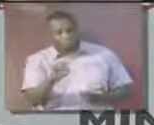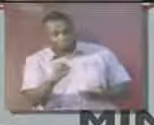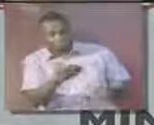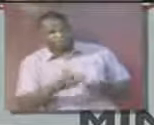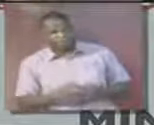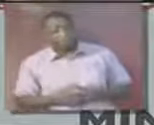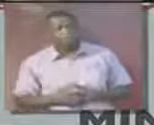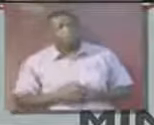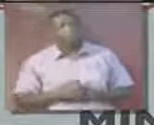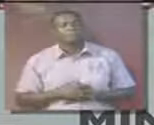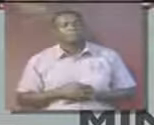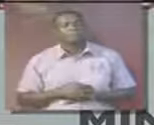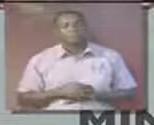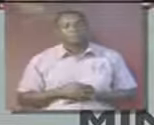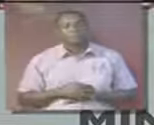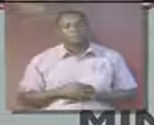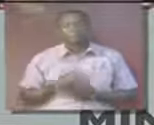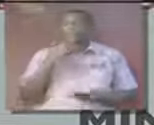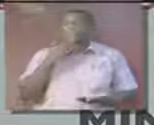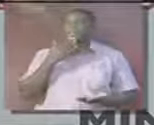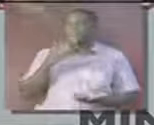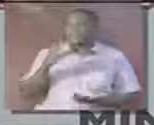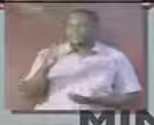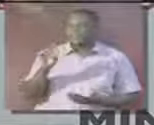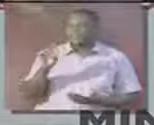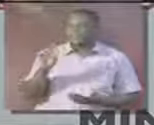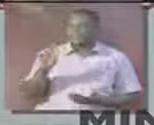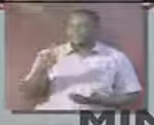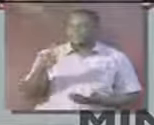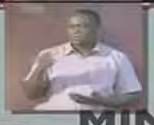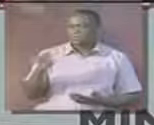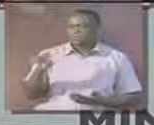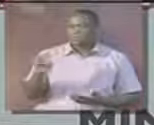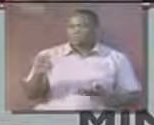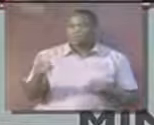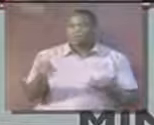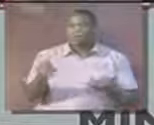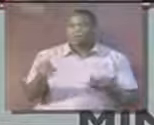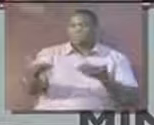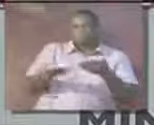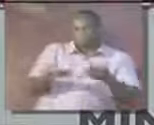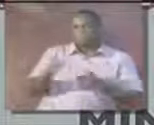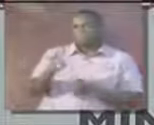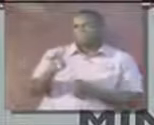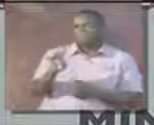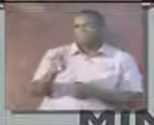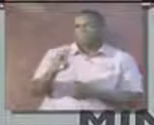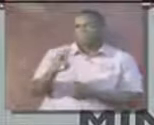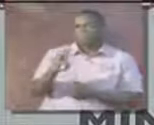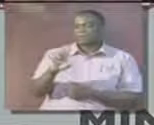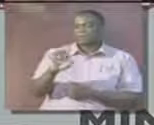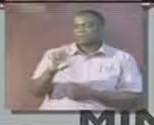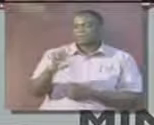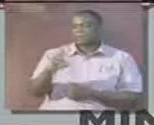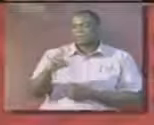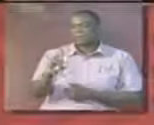Thank you very much, Dr. Hines. And we go now to Dr. Richards for an update on the parallel healthcare system.